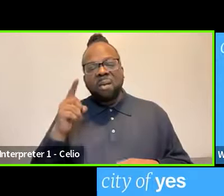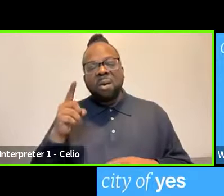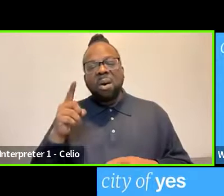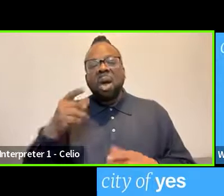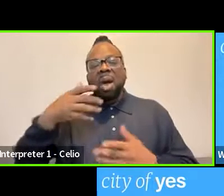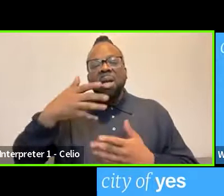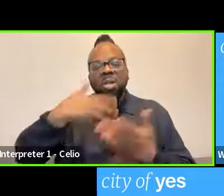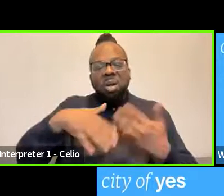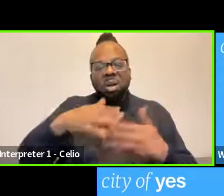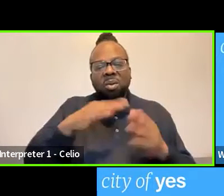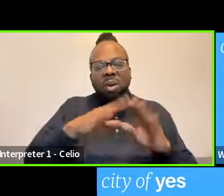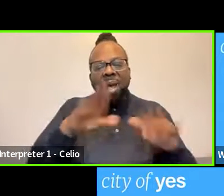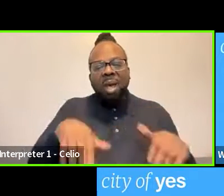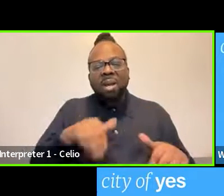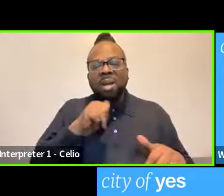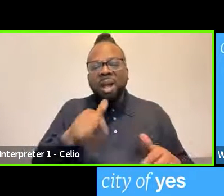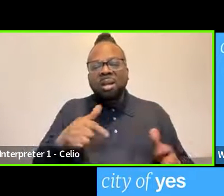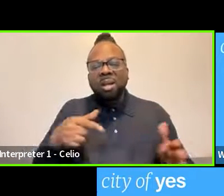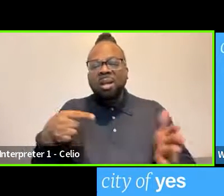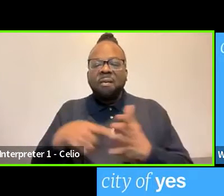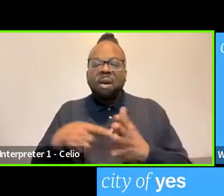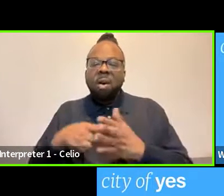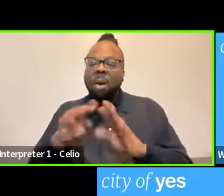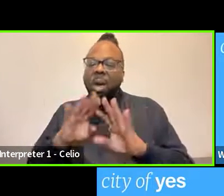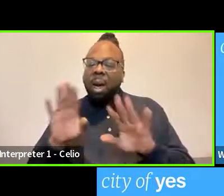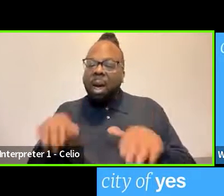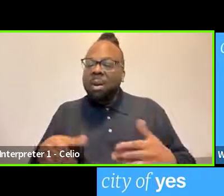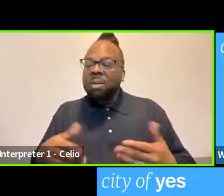affordable housing that relies on private capital?